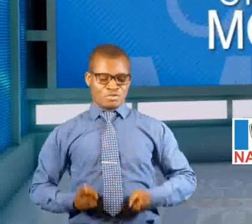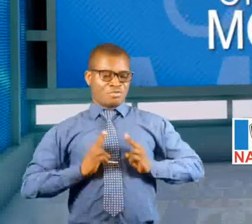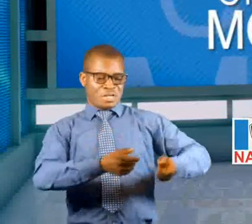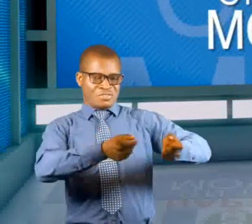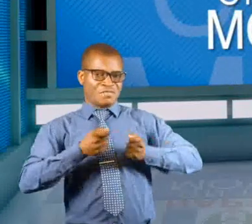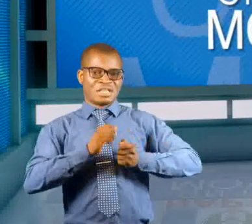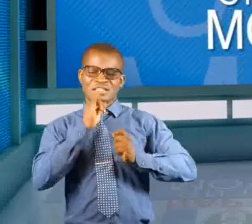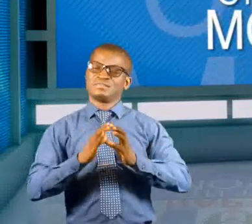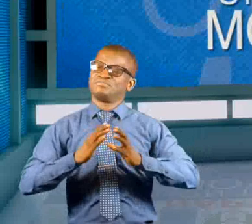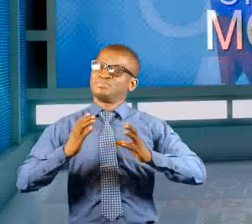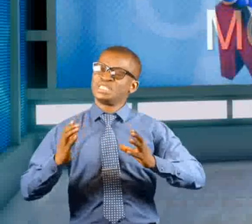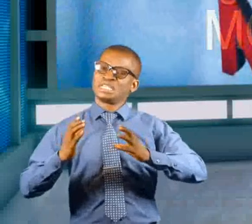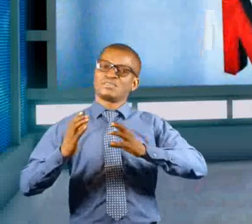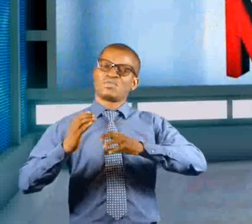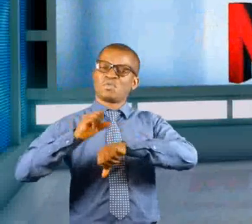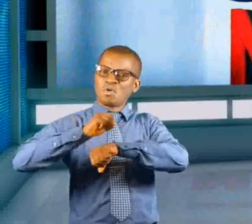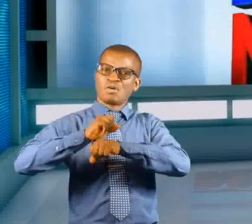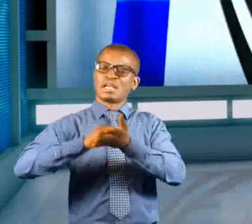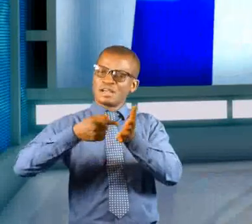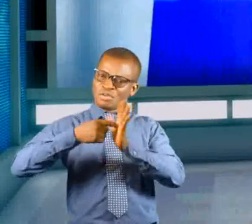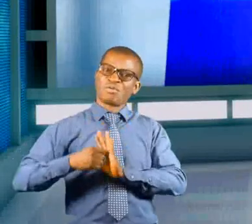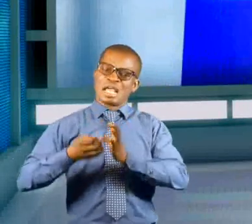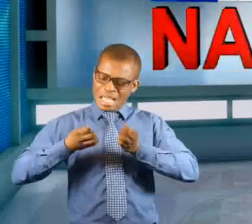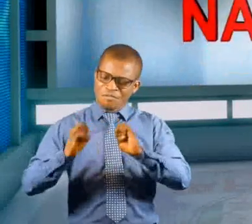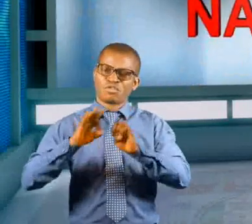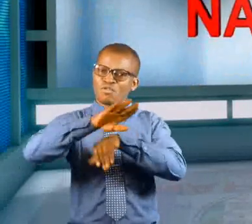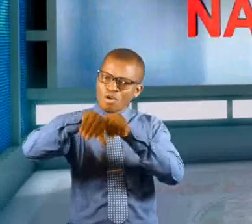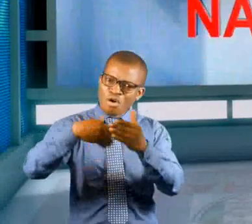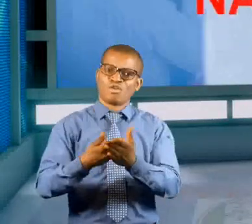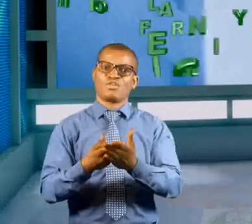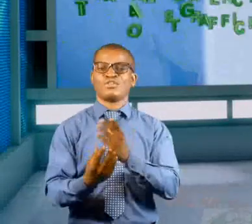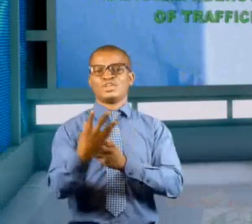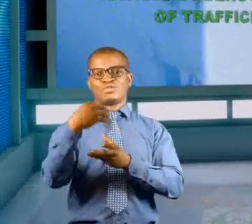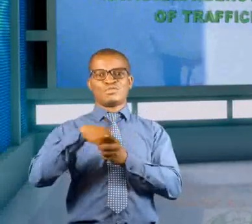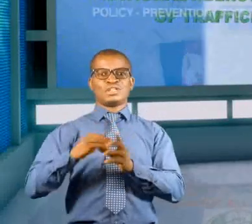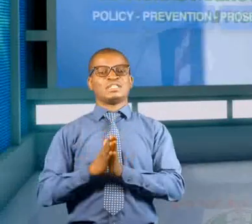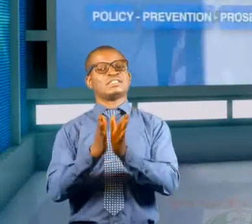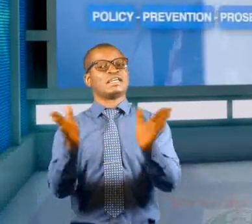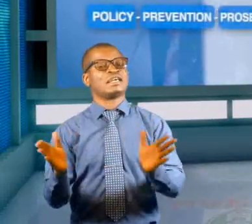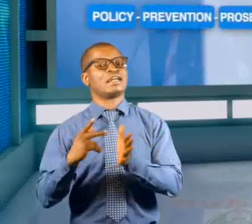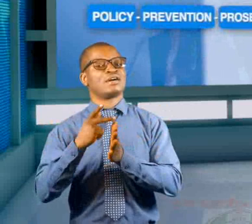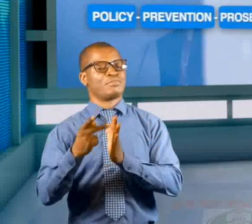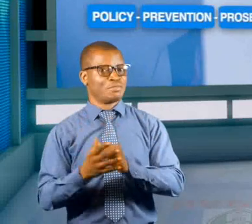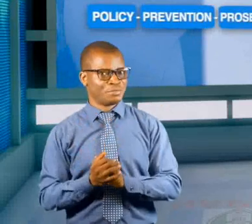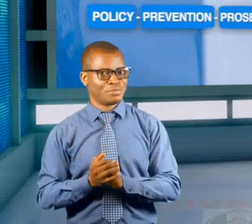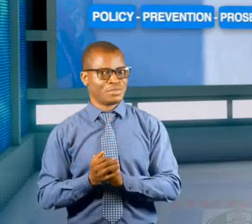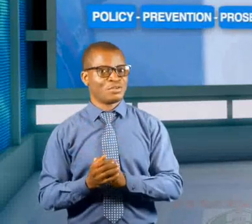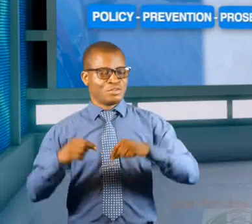human trafficking is an onerous task that requires the collective effort of all stakeholders, including the general